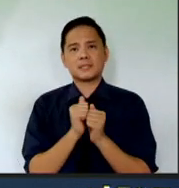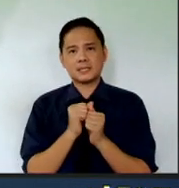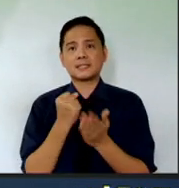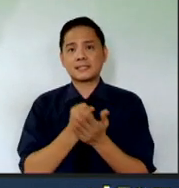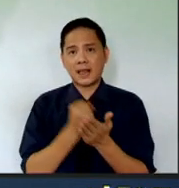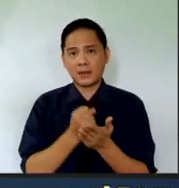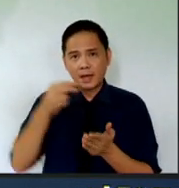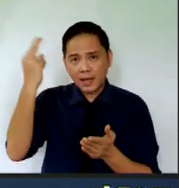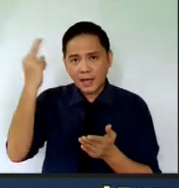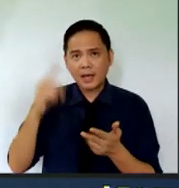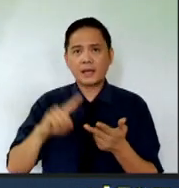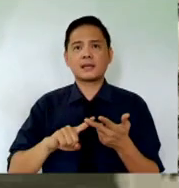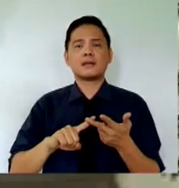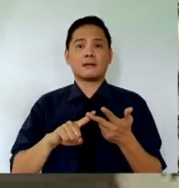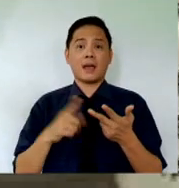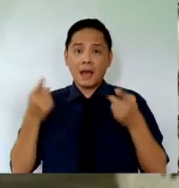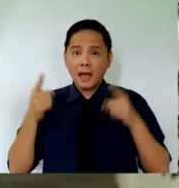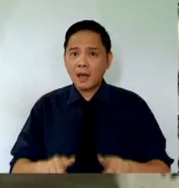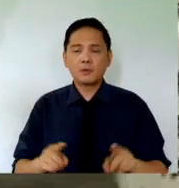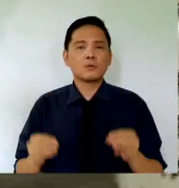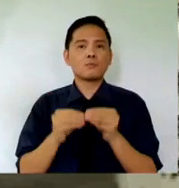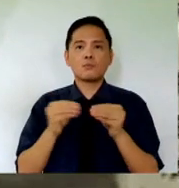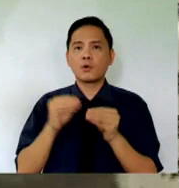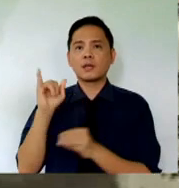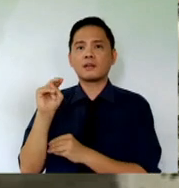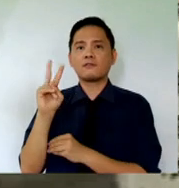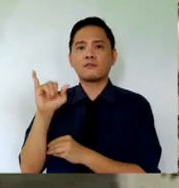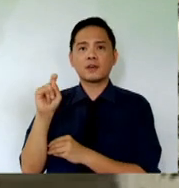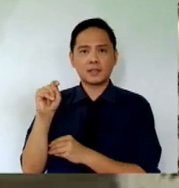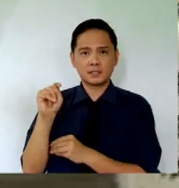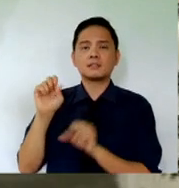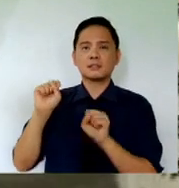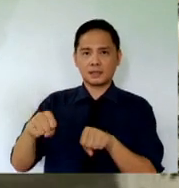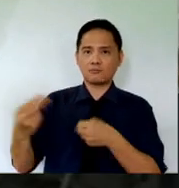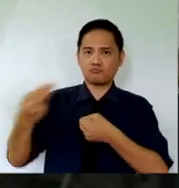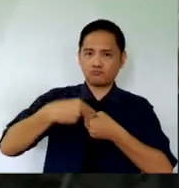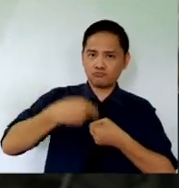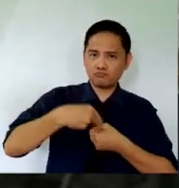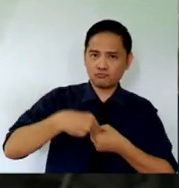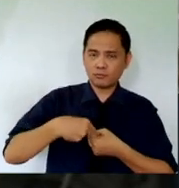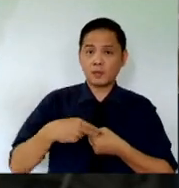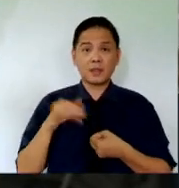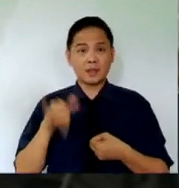to help in our recoveries. In April, the country saw its highest unemployment rate on record,